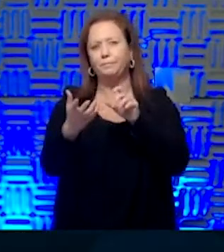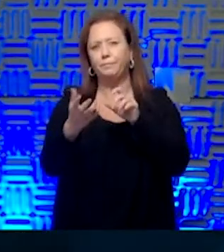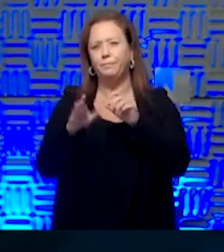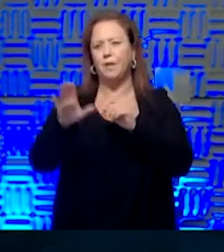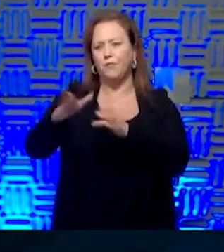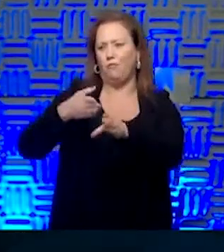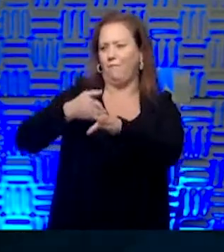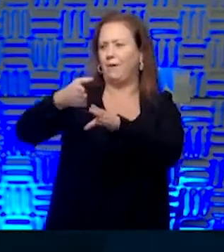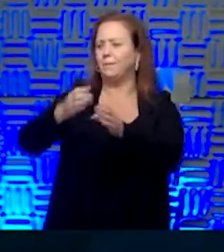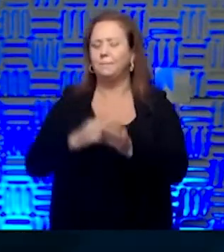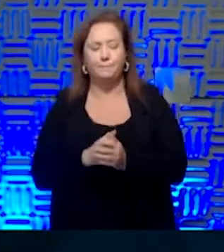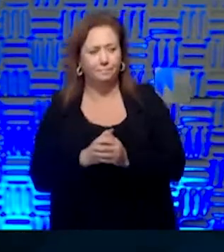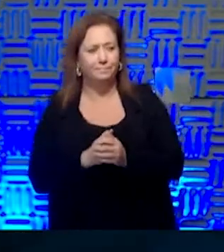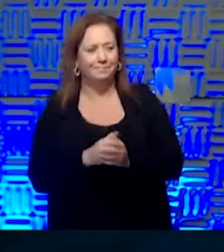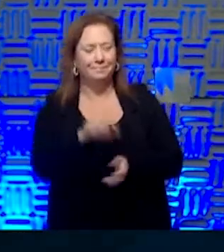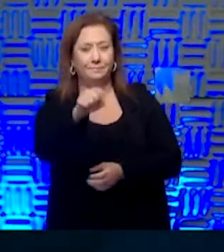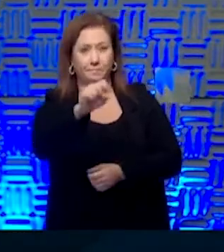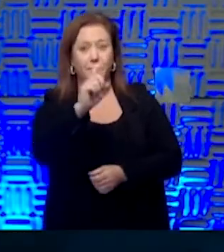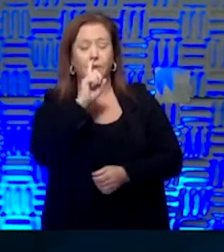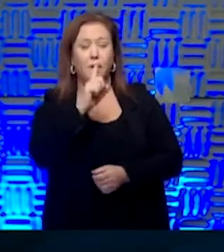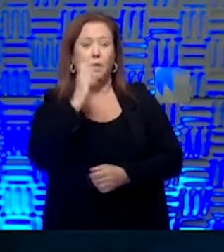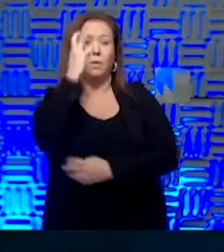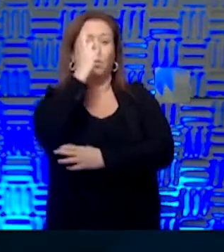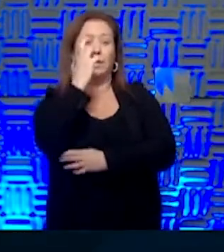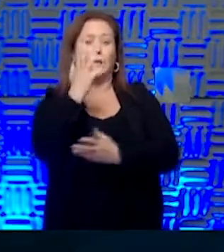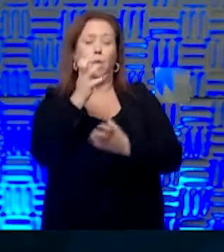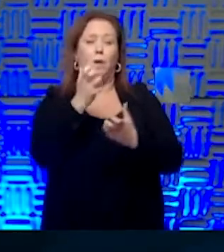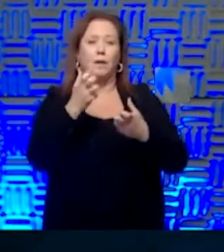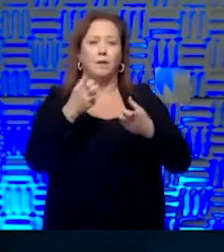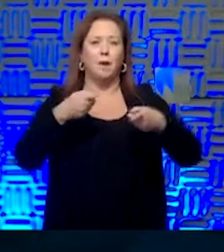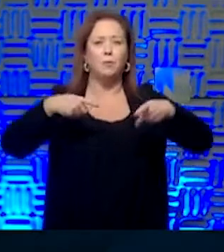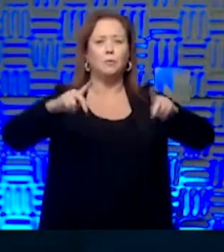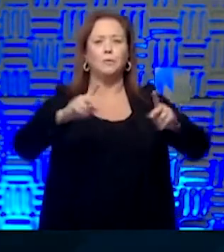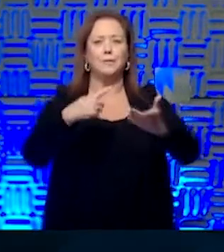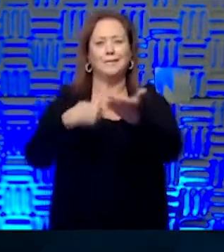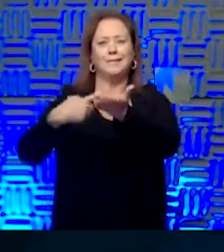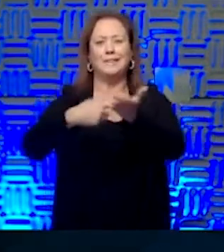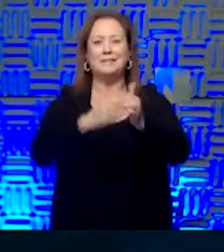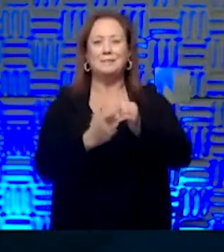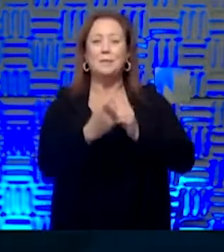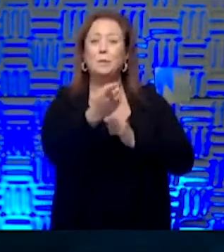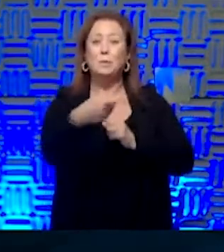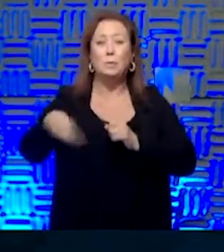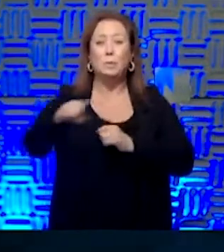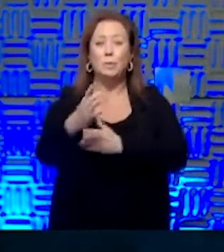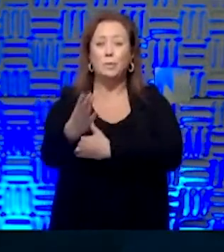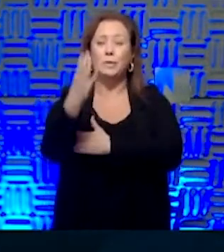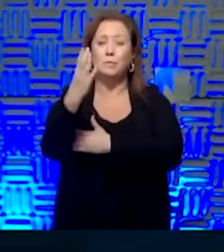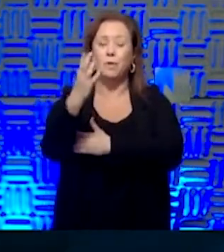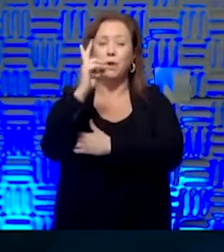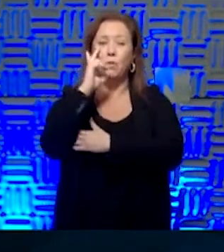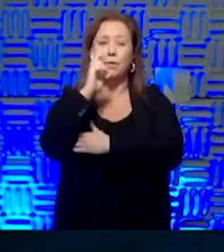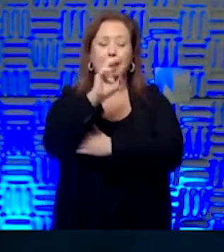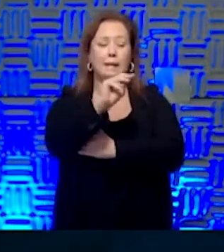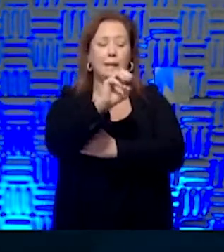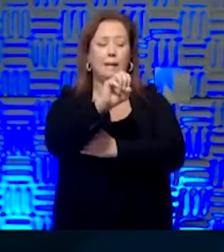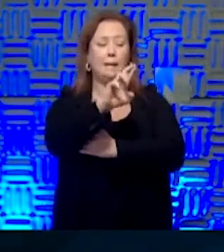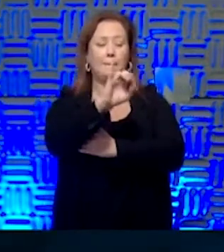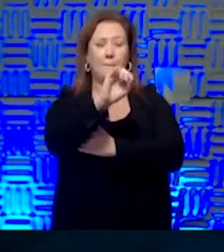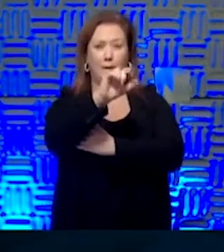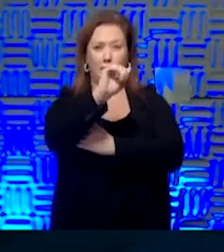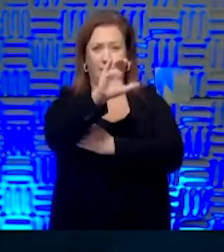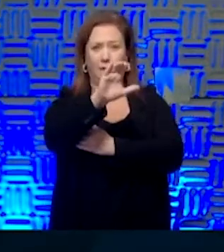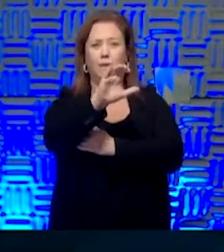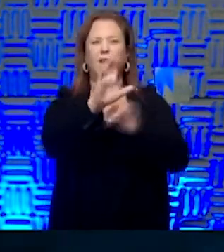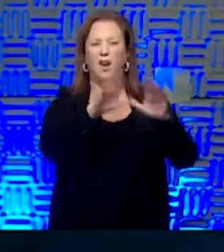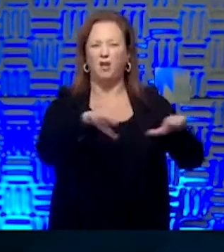your field. Well, the kind of the reason I really want to get a chance to talk with you guys this morning, what we're seeing over at Marillac, and Marillac is our inpatient